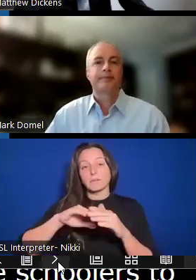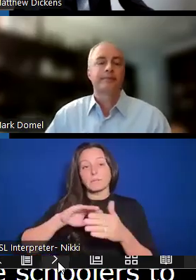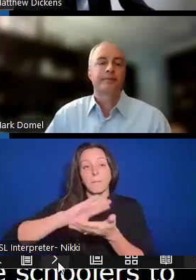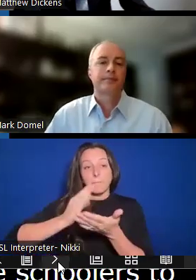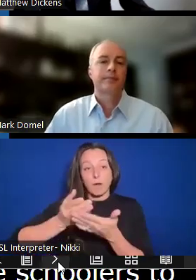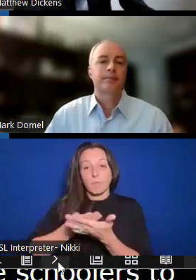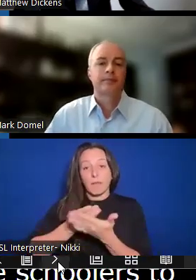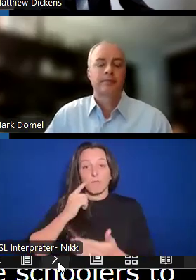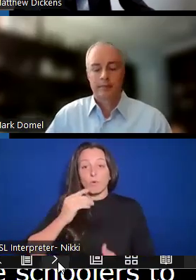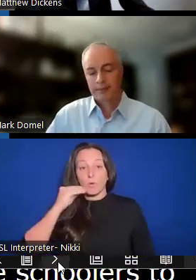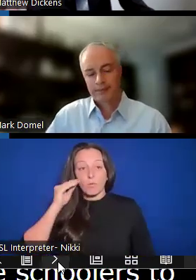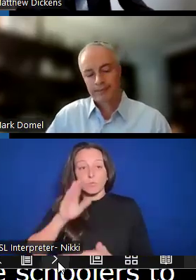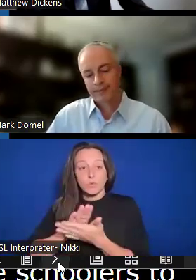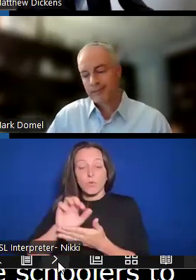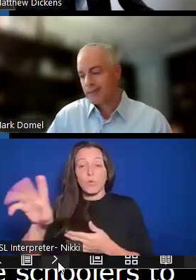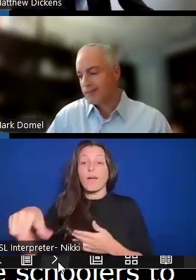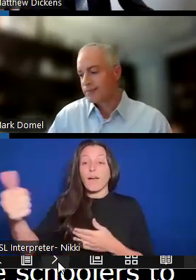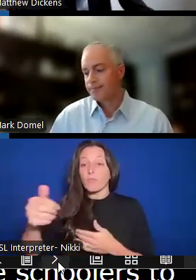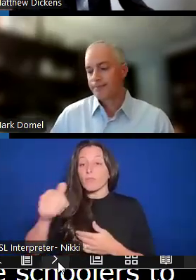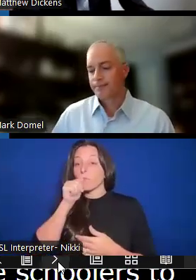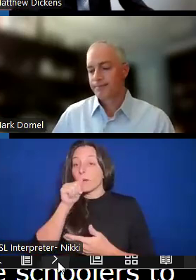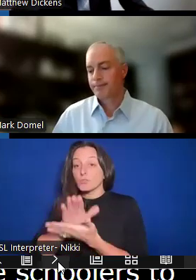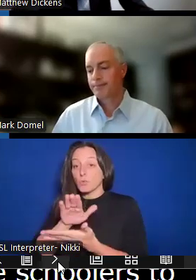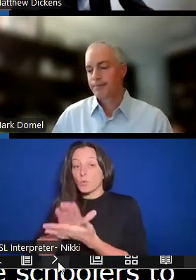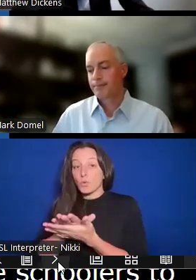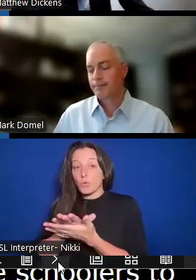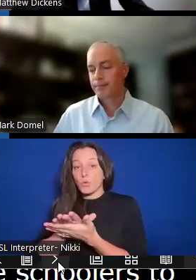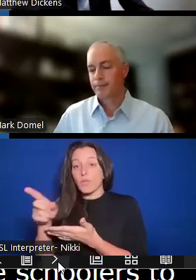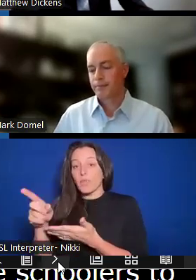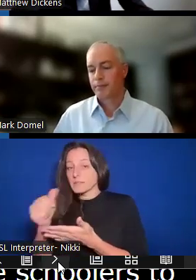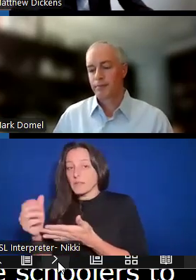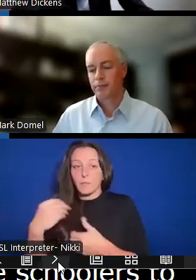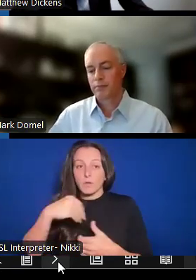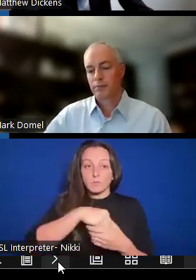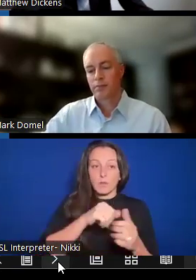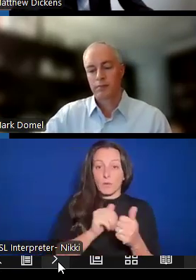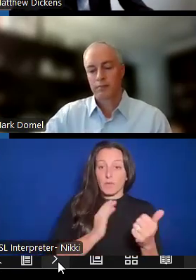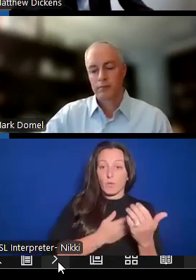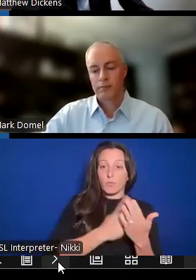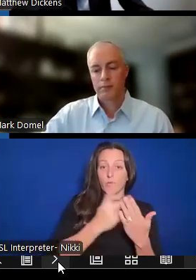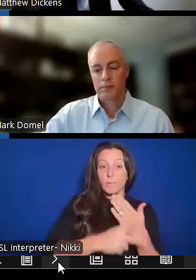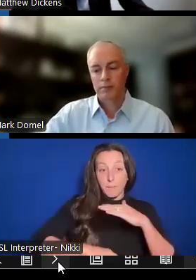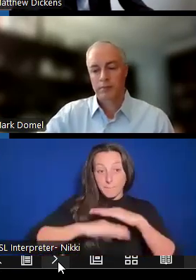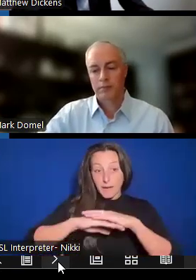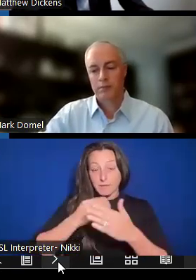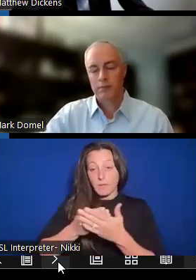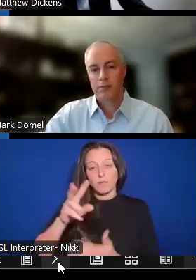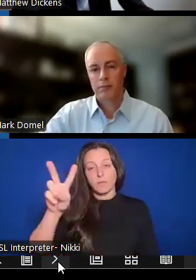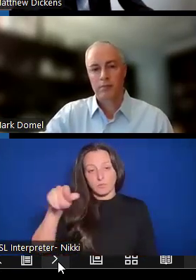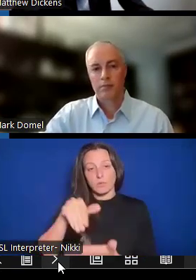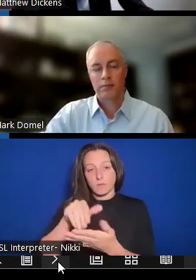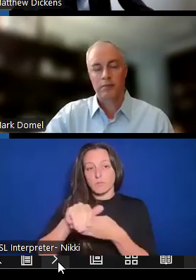or other private school student that's in a non-participating private school is 2,000.